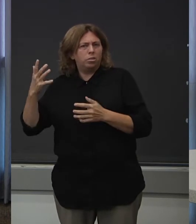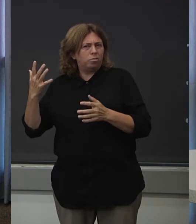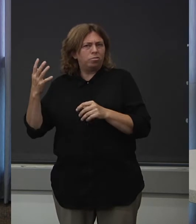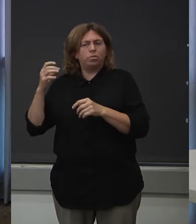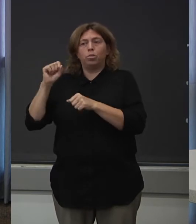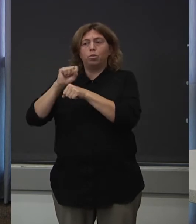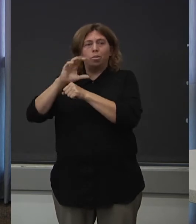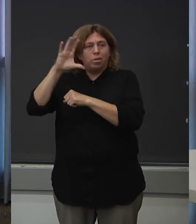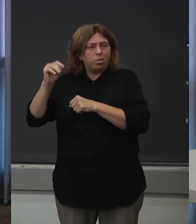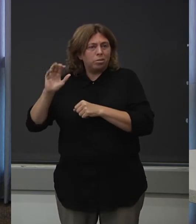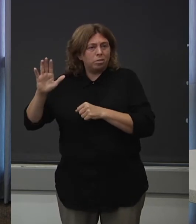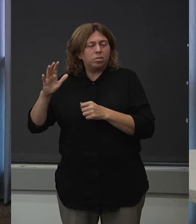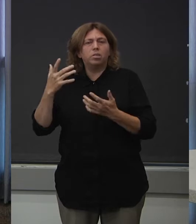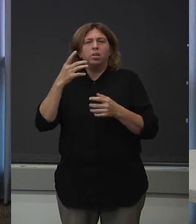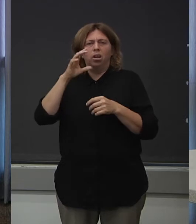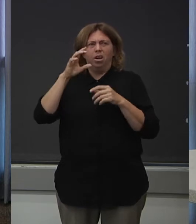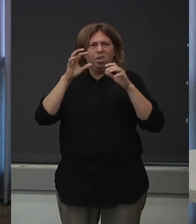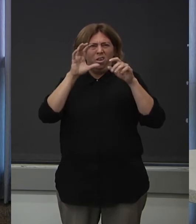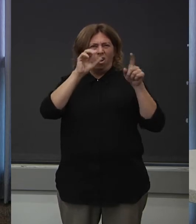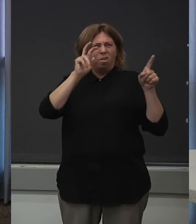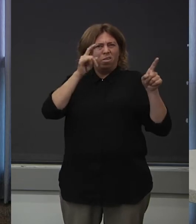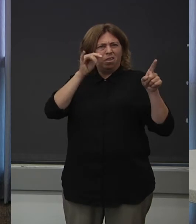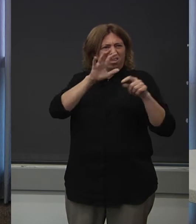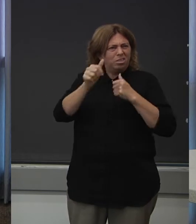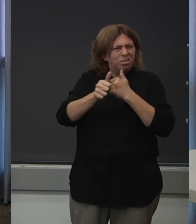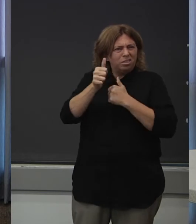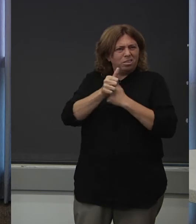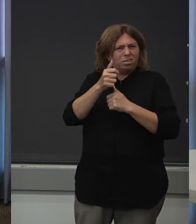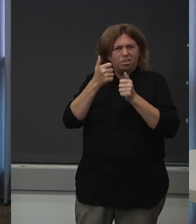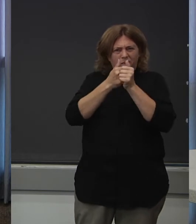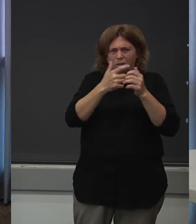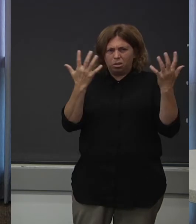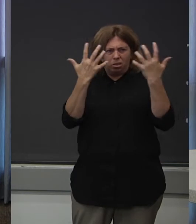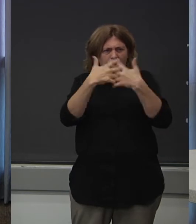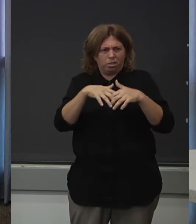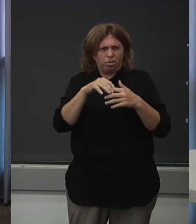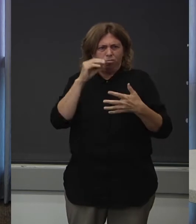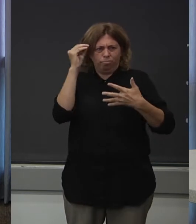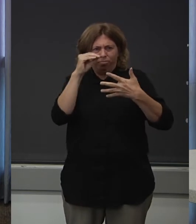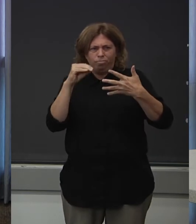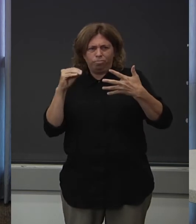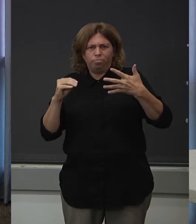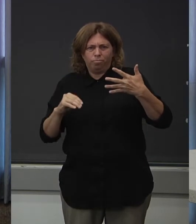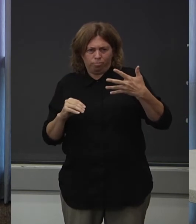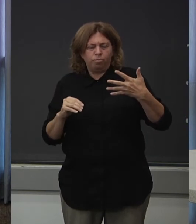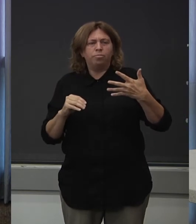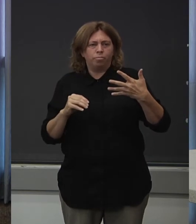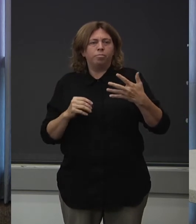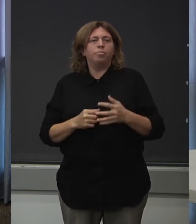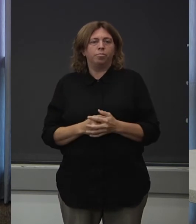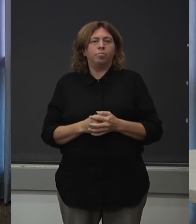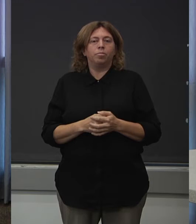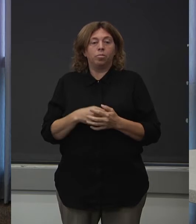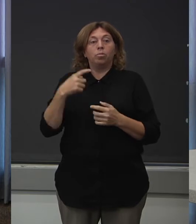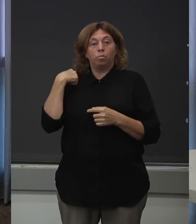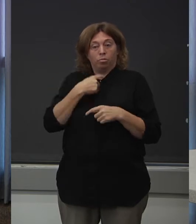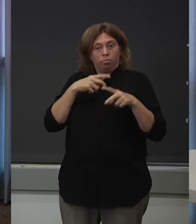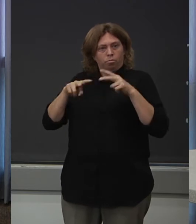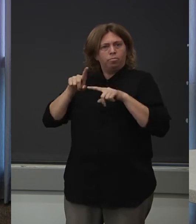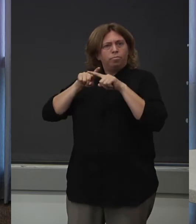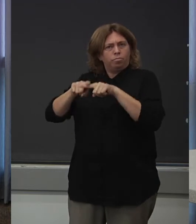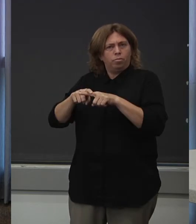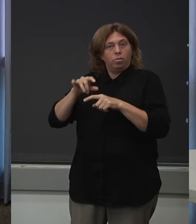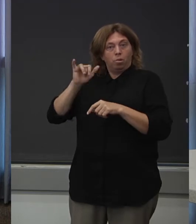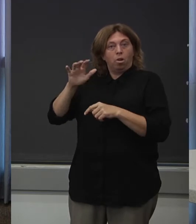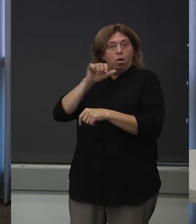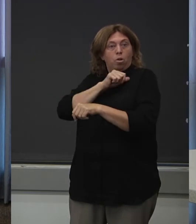our enforcement activity during this pandemic relies entirely on our existing authority under the Oregon Safe Employment Act.